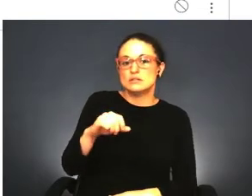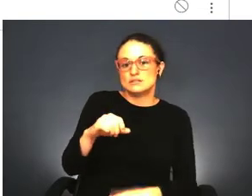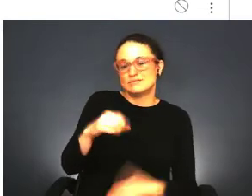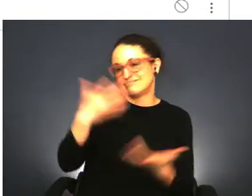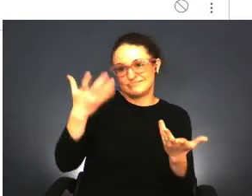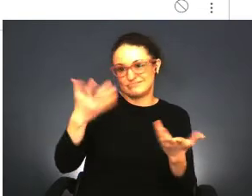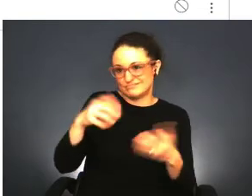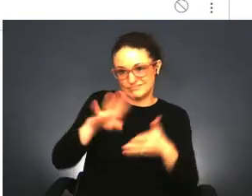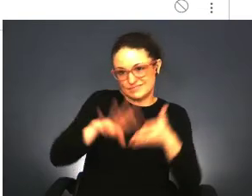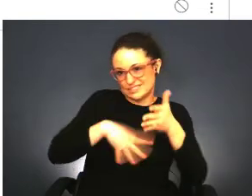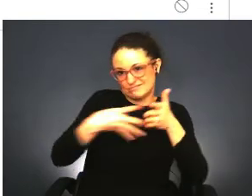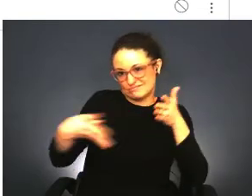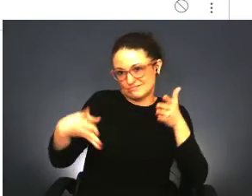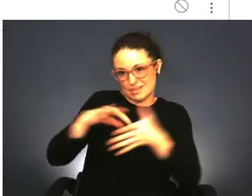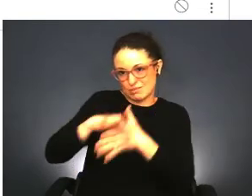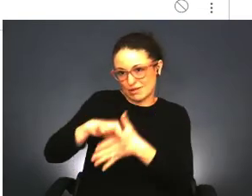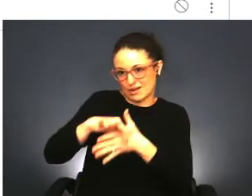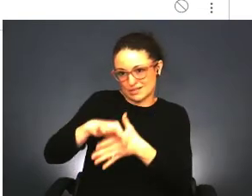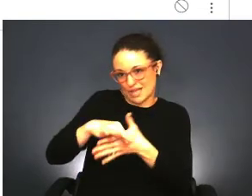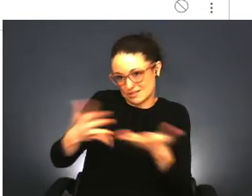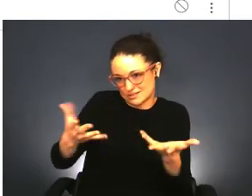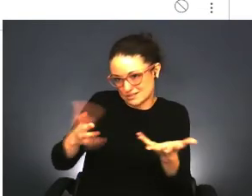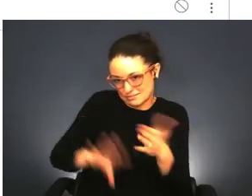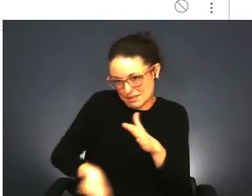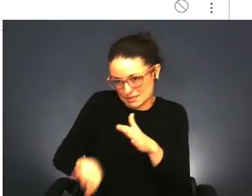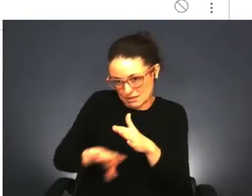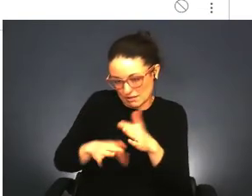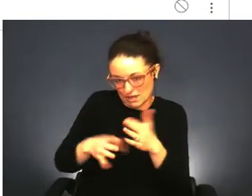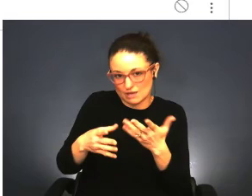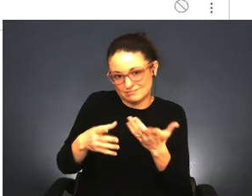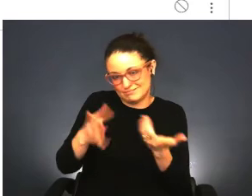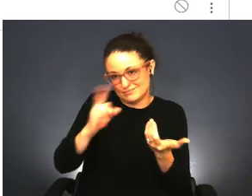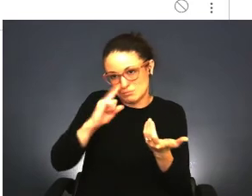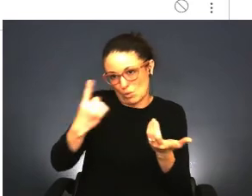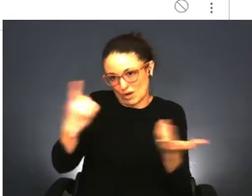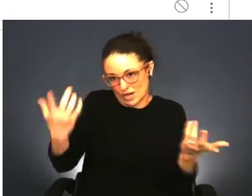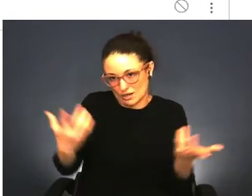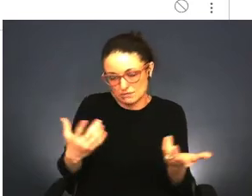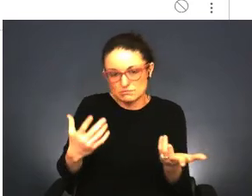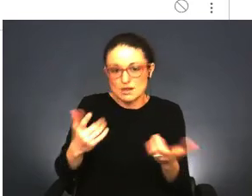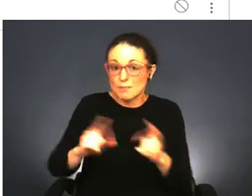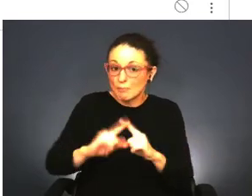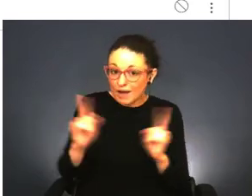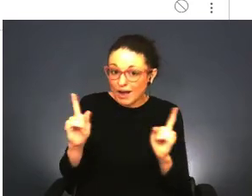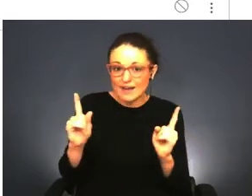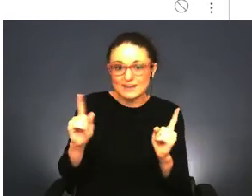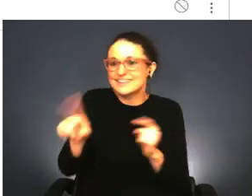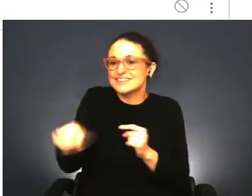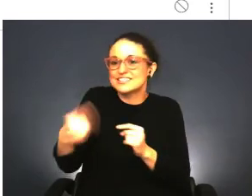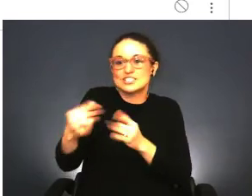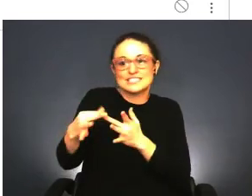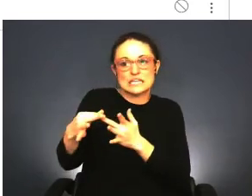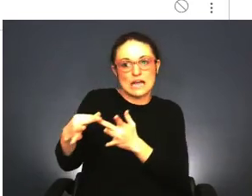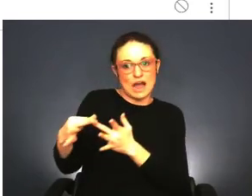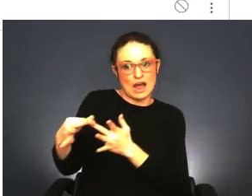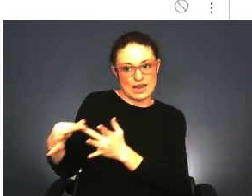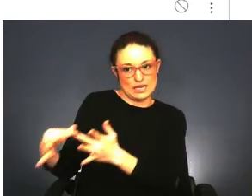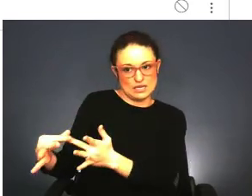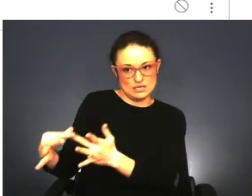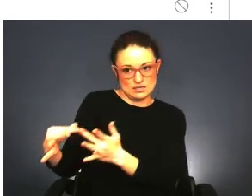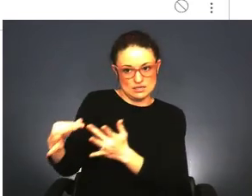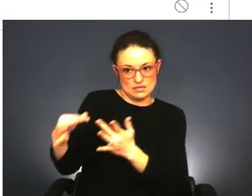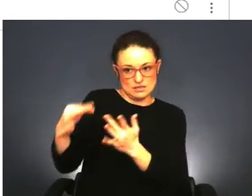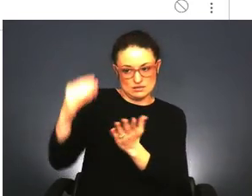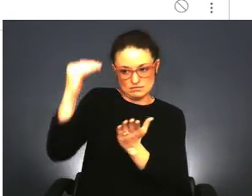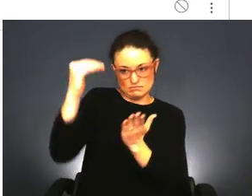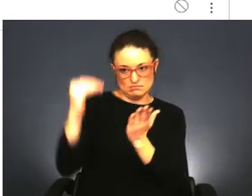of contents page. It's quite boring in that way, but it's just the guide to all of the assignments that are